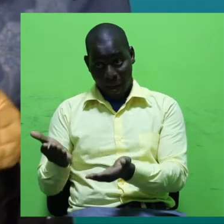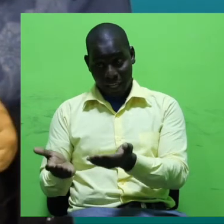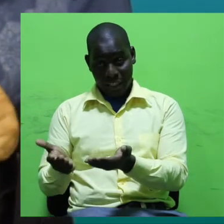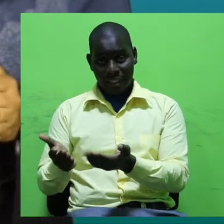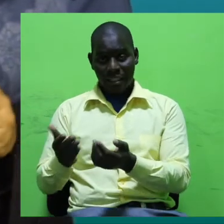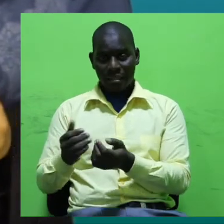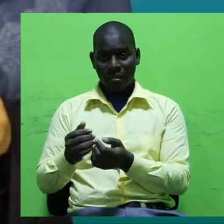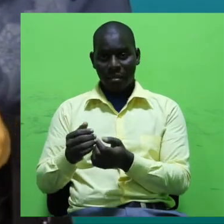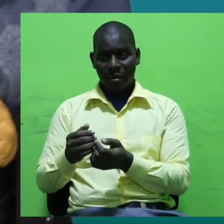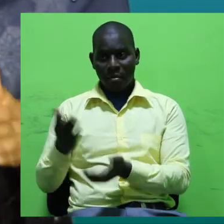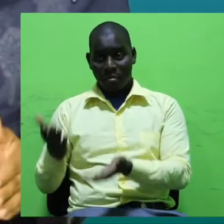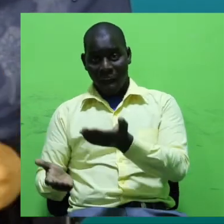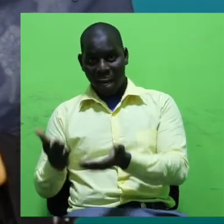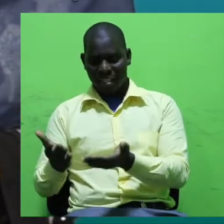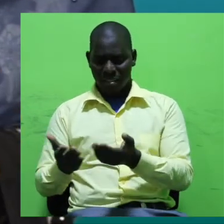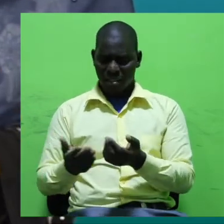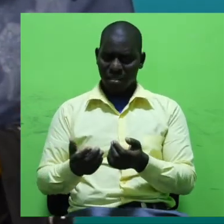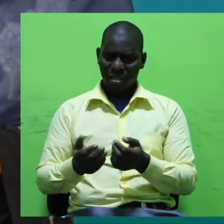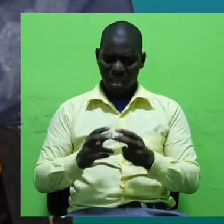what was its duration?